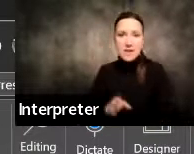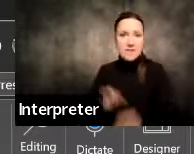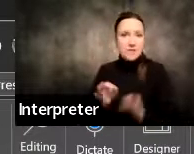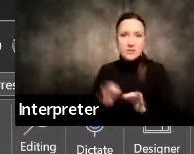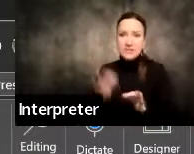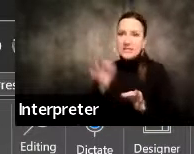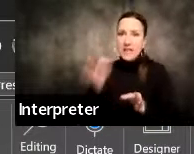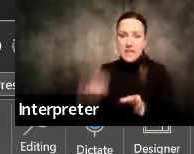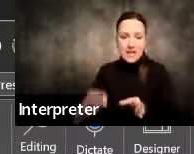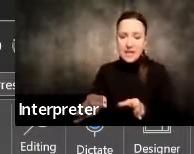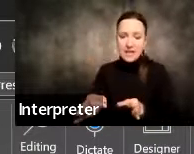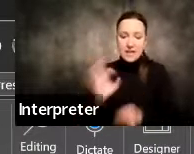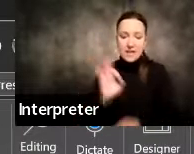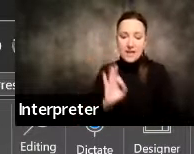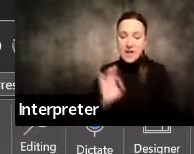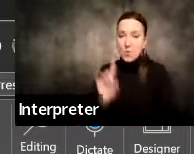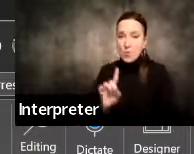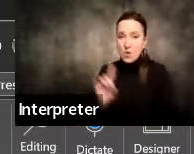for